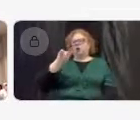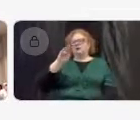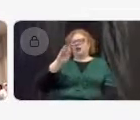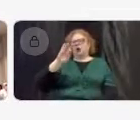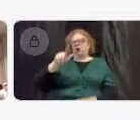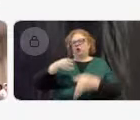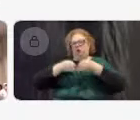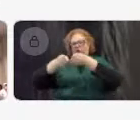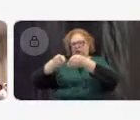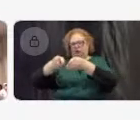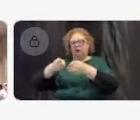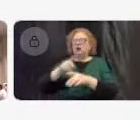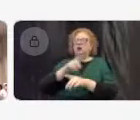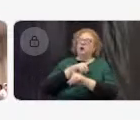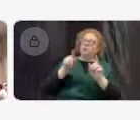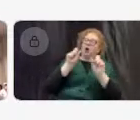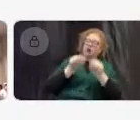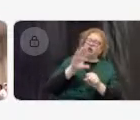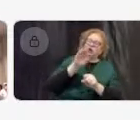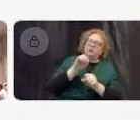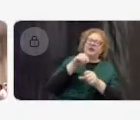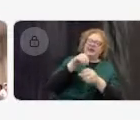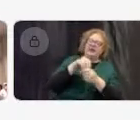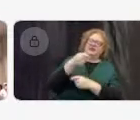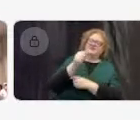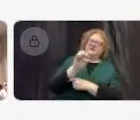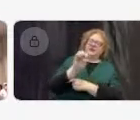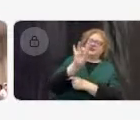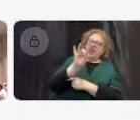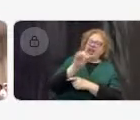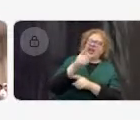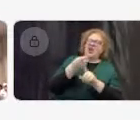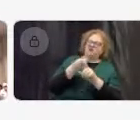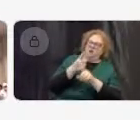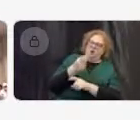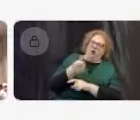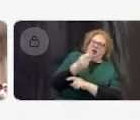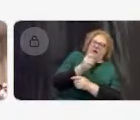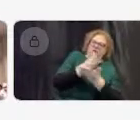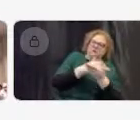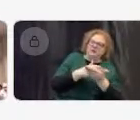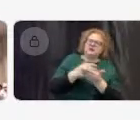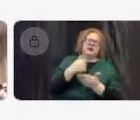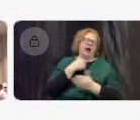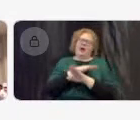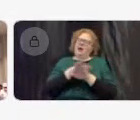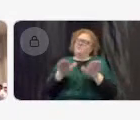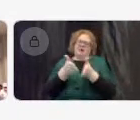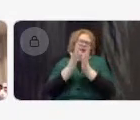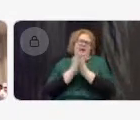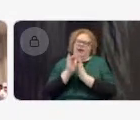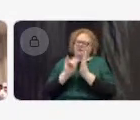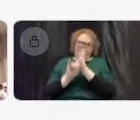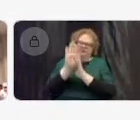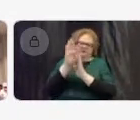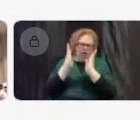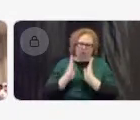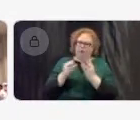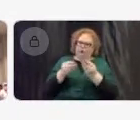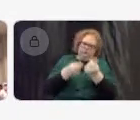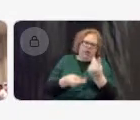pieces. I'm not asking the developer to spend any money or do anything in that regard. I'd just